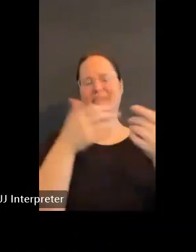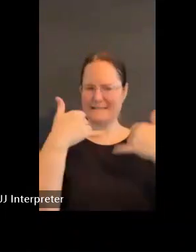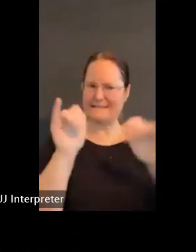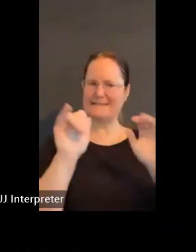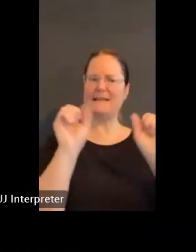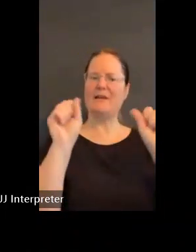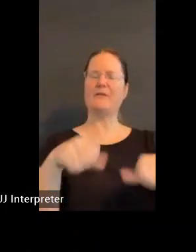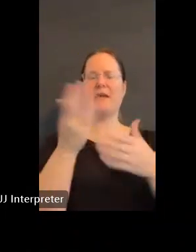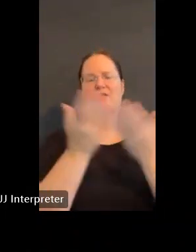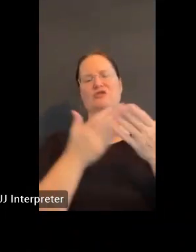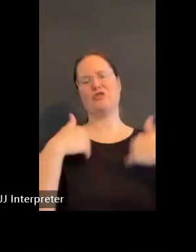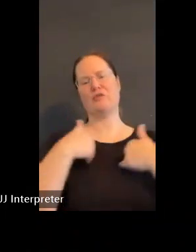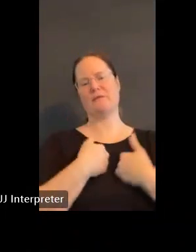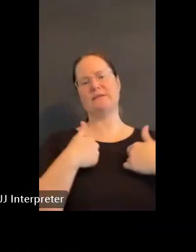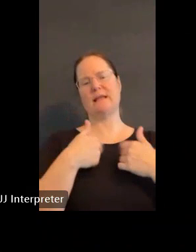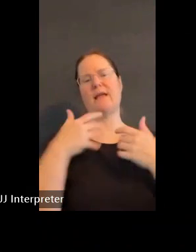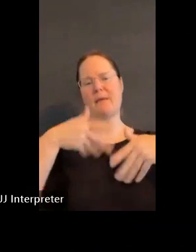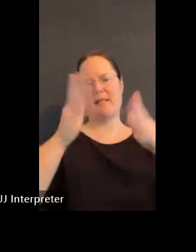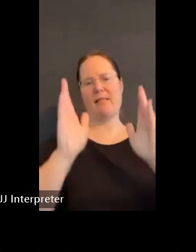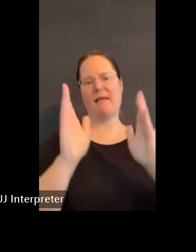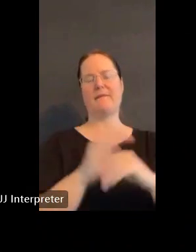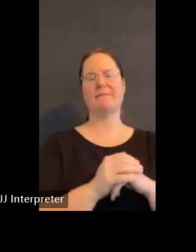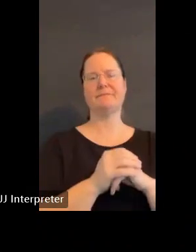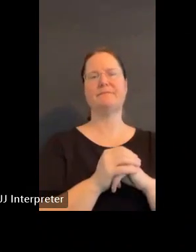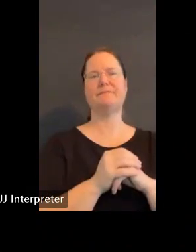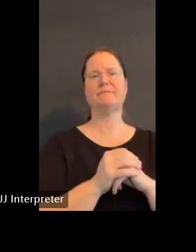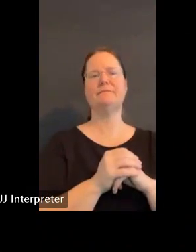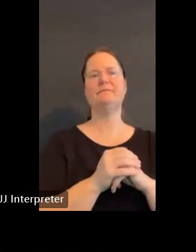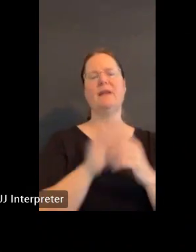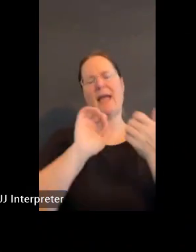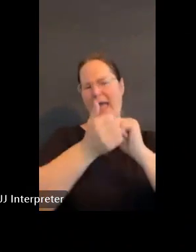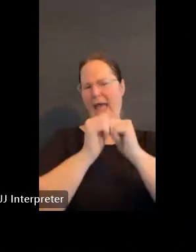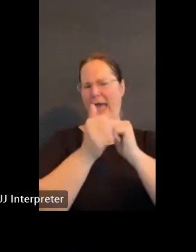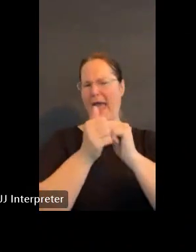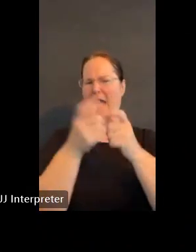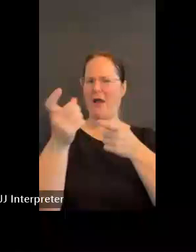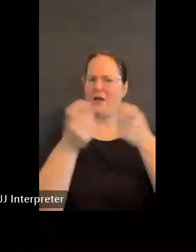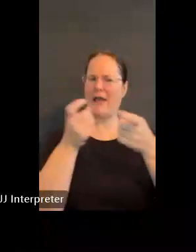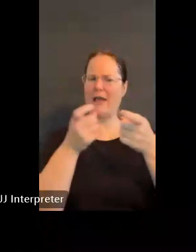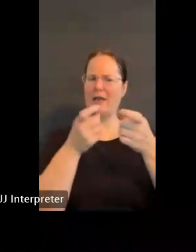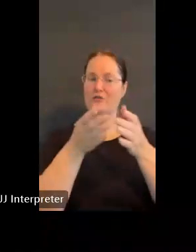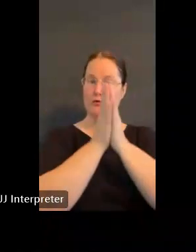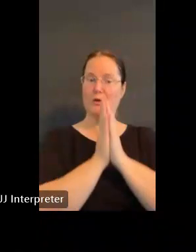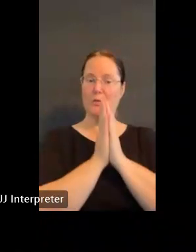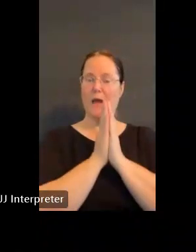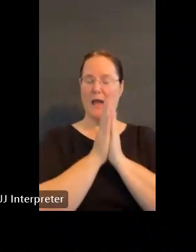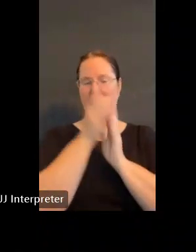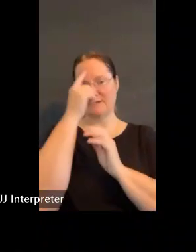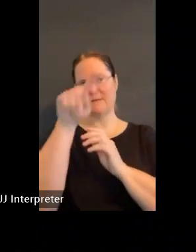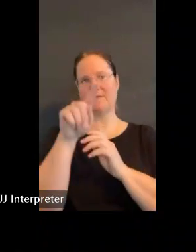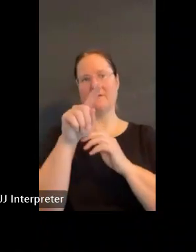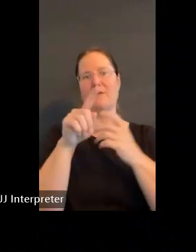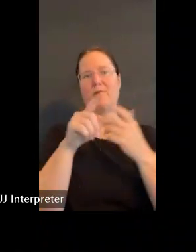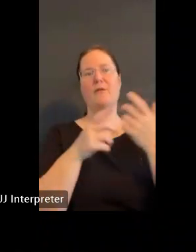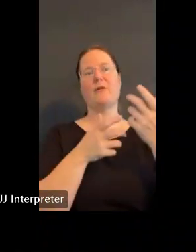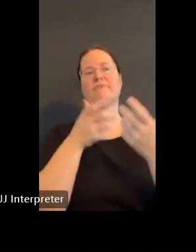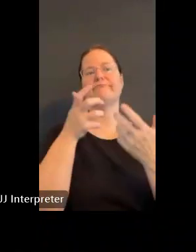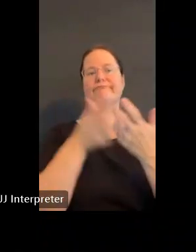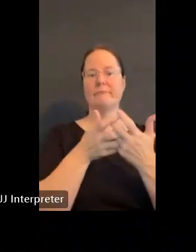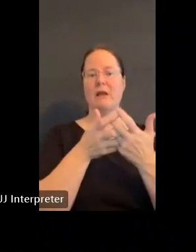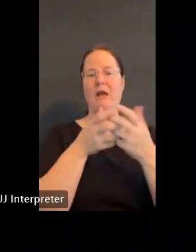So how should a reasonable accommodation request be handled? I first want to note that this request can be made at any point in the